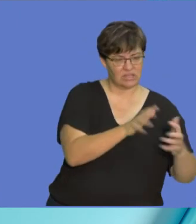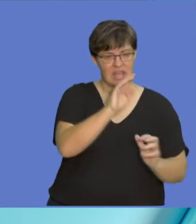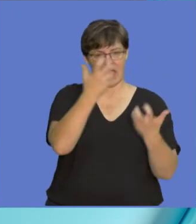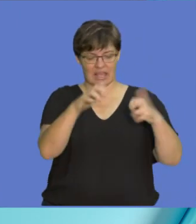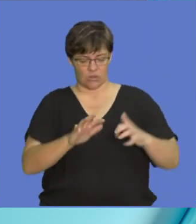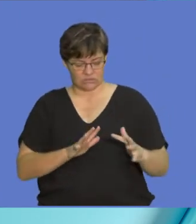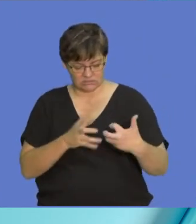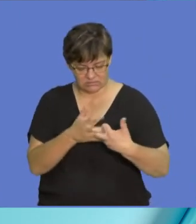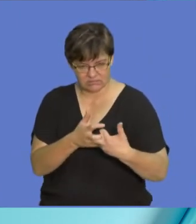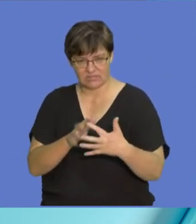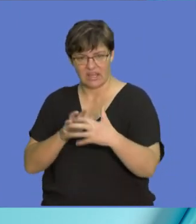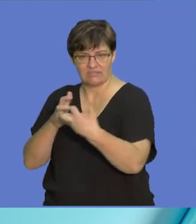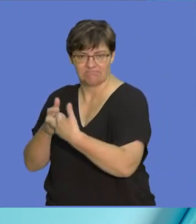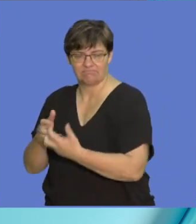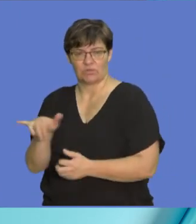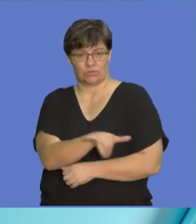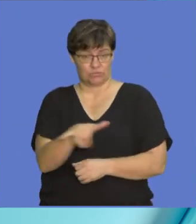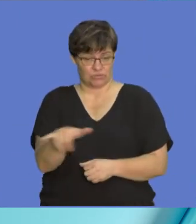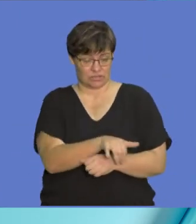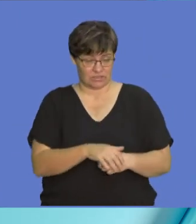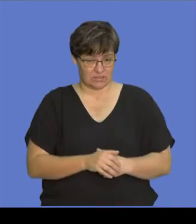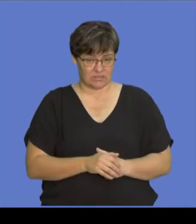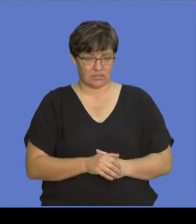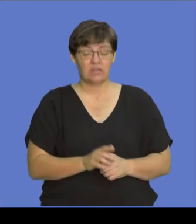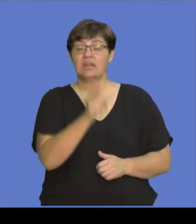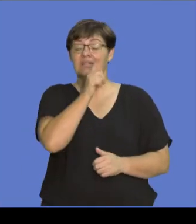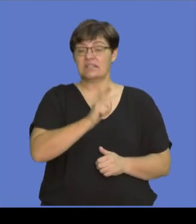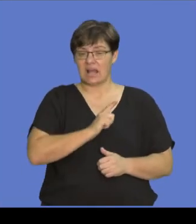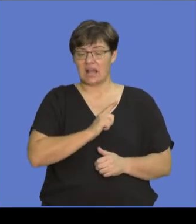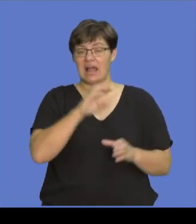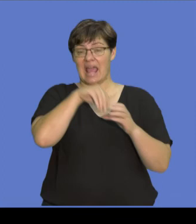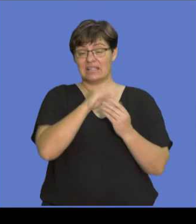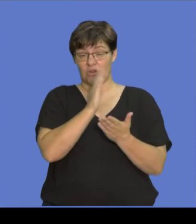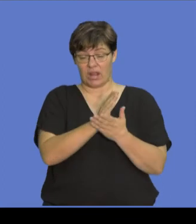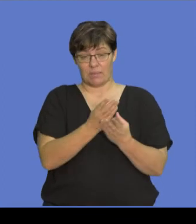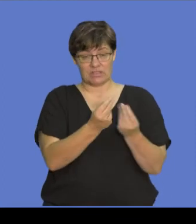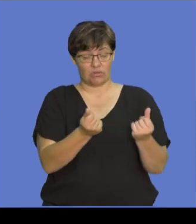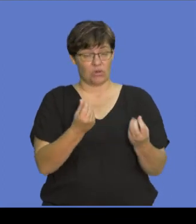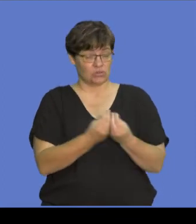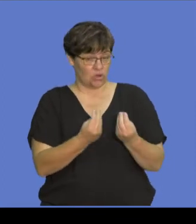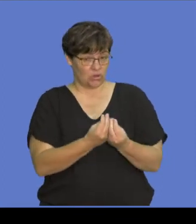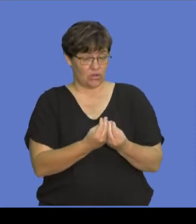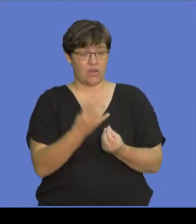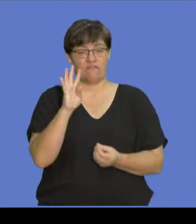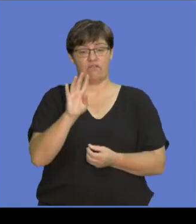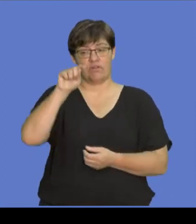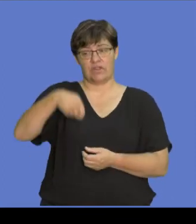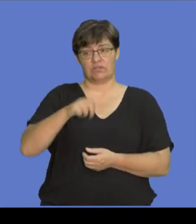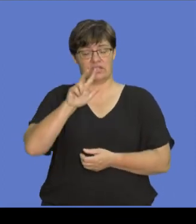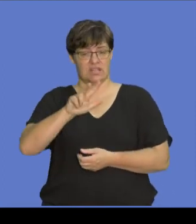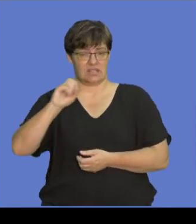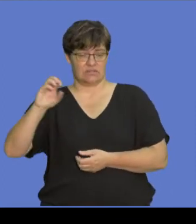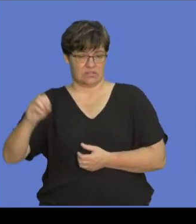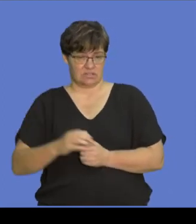That's important, okay? And then you are told indirect material stock amounted to 4,800. That's the